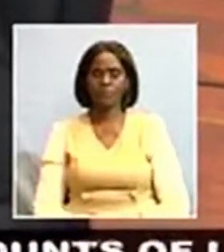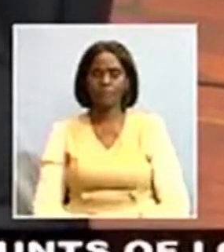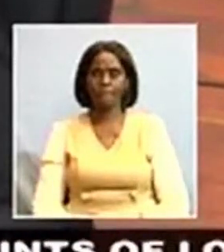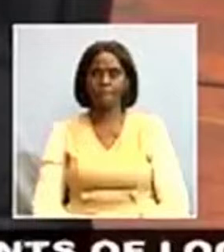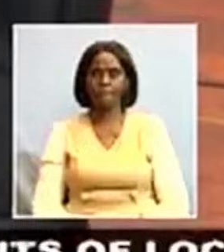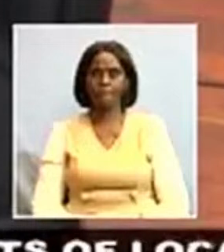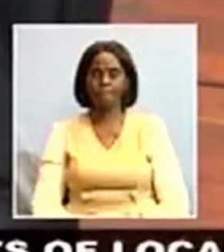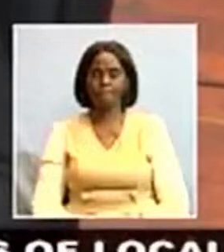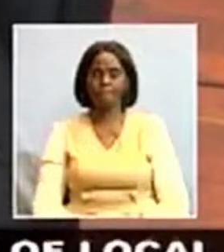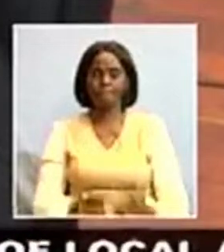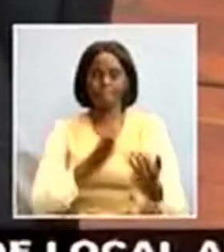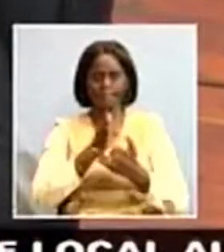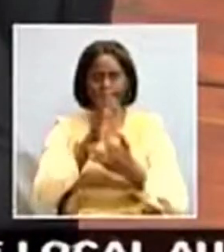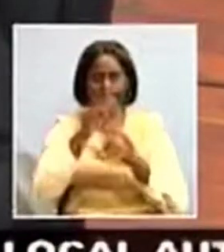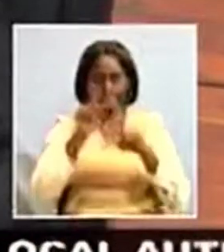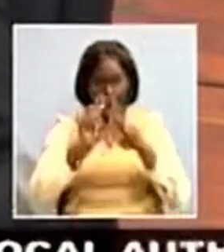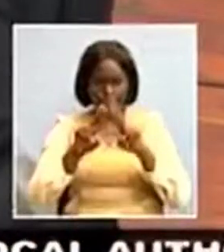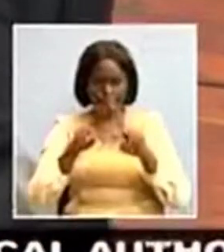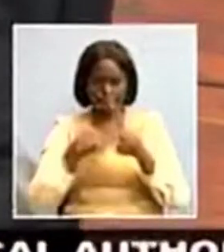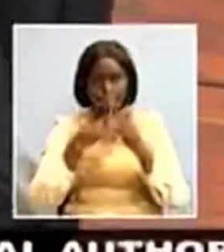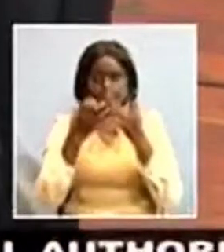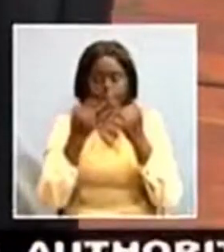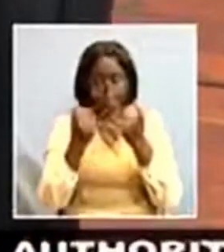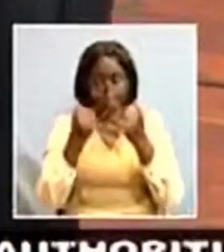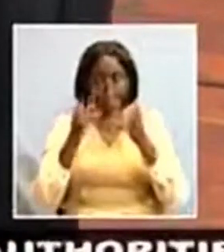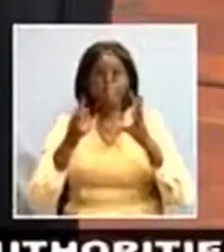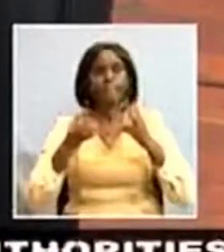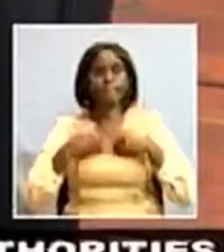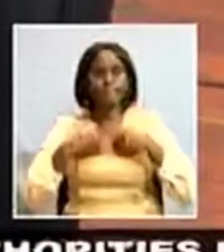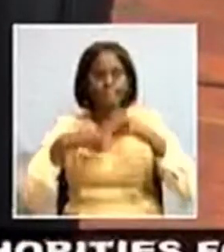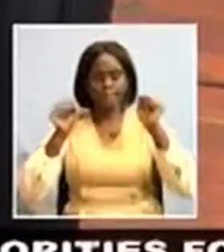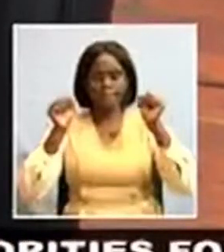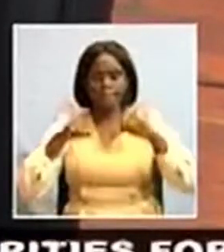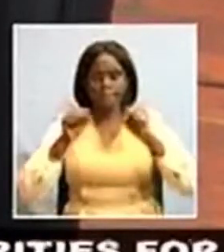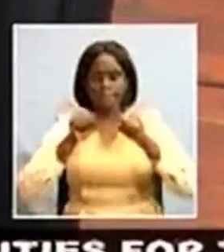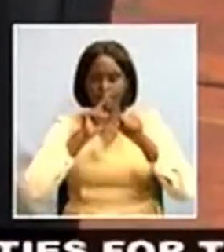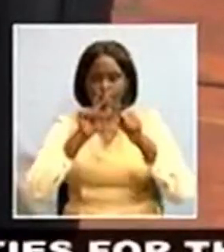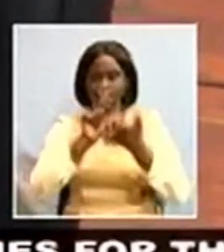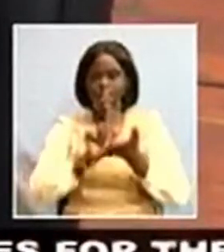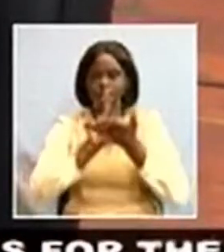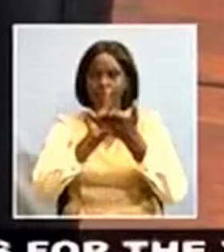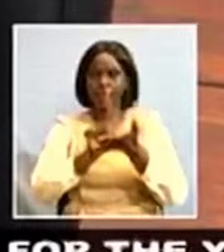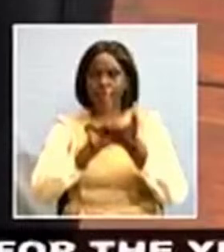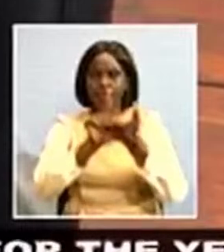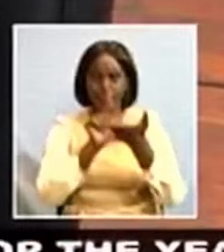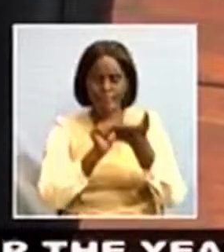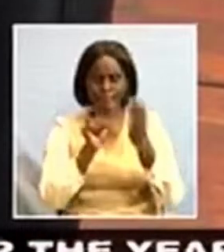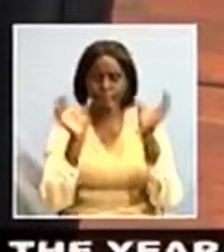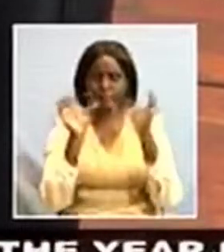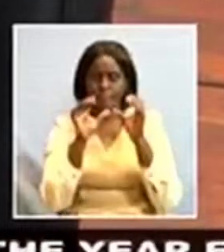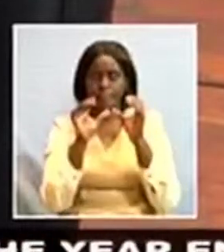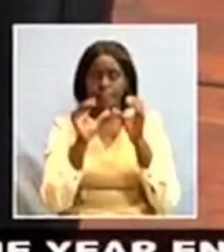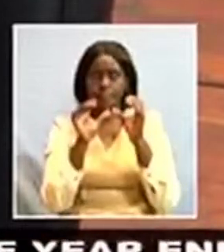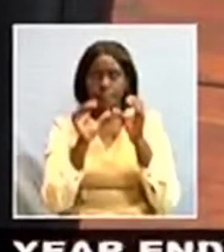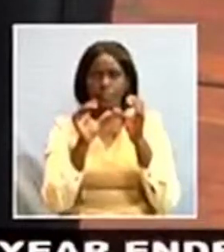And through you, Chair, I want to admit that indeed Lukulu Council